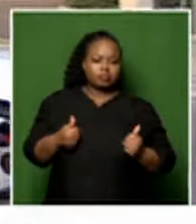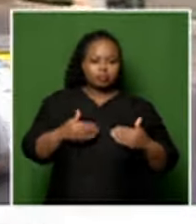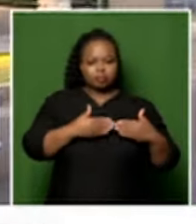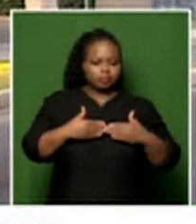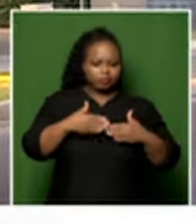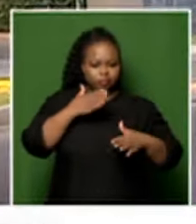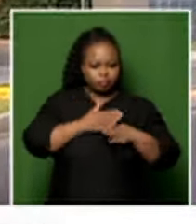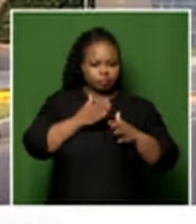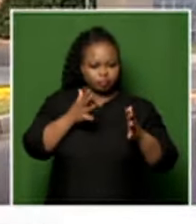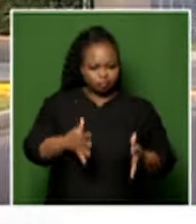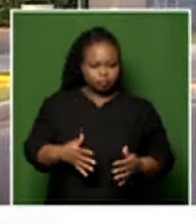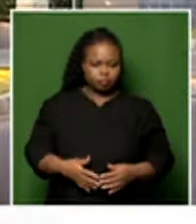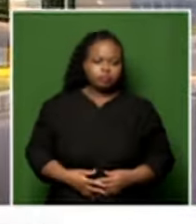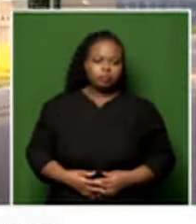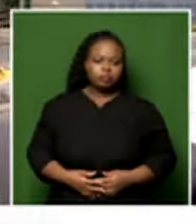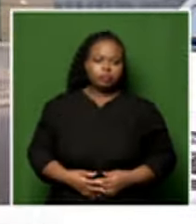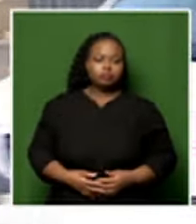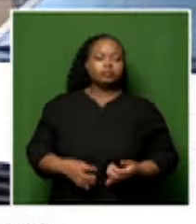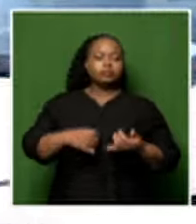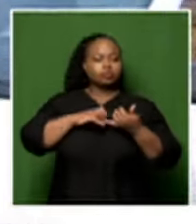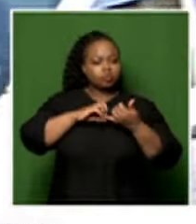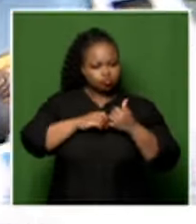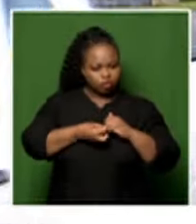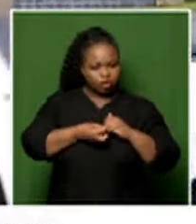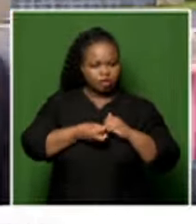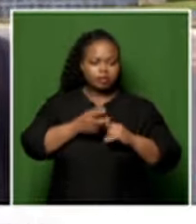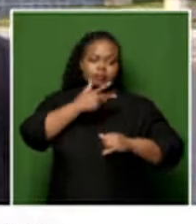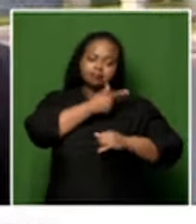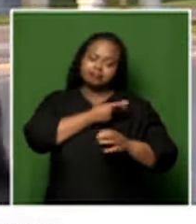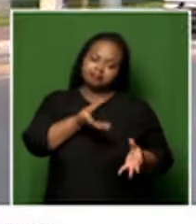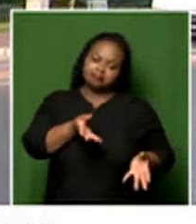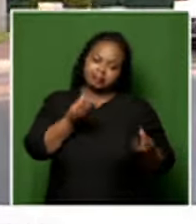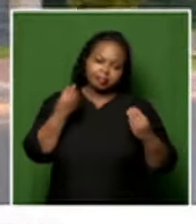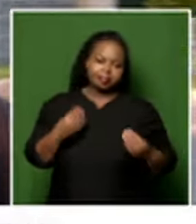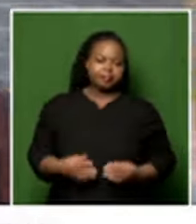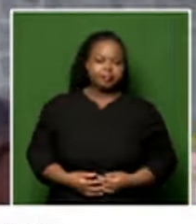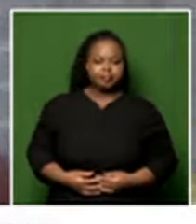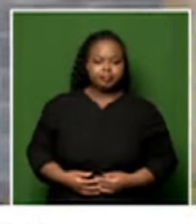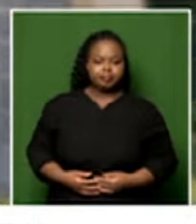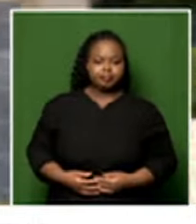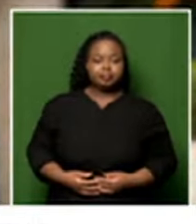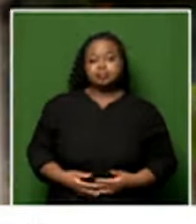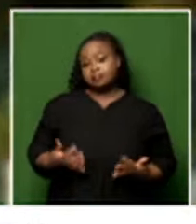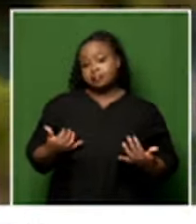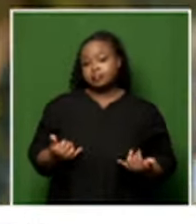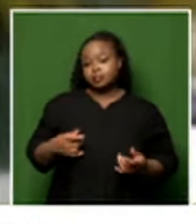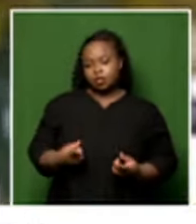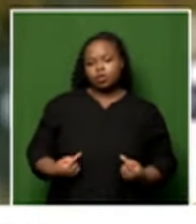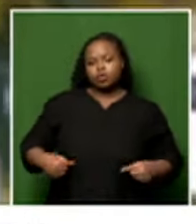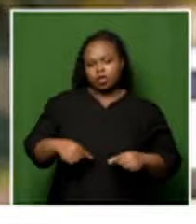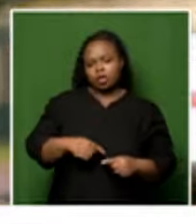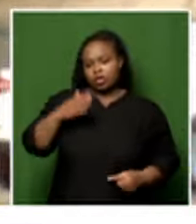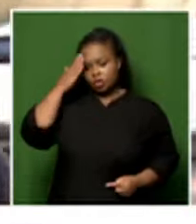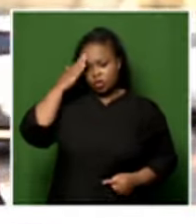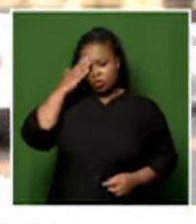to get their chance to be vaccinated. And obviously, we know that today might